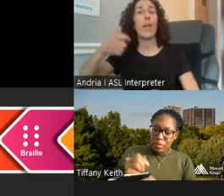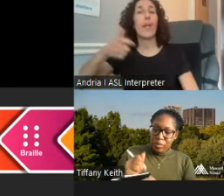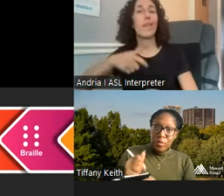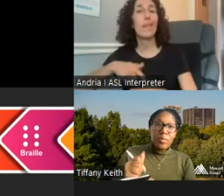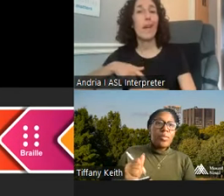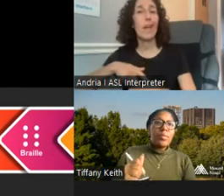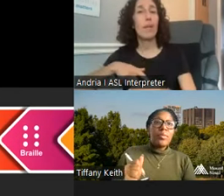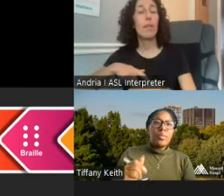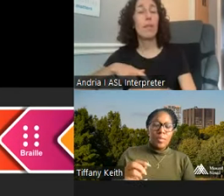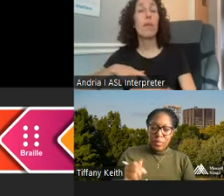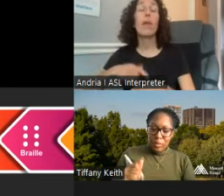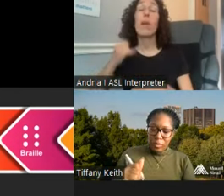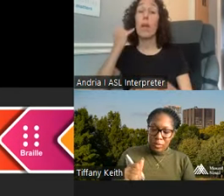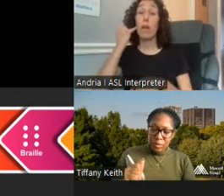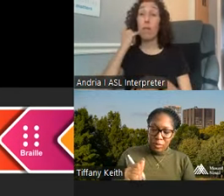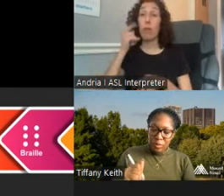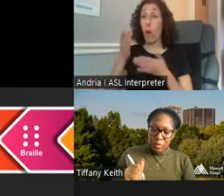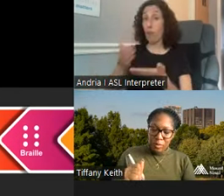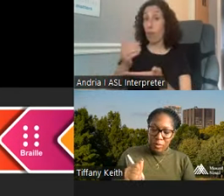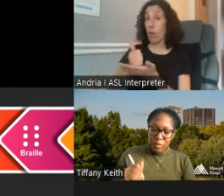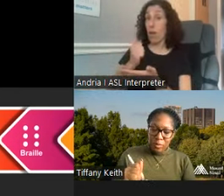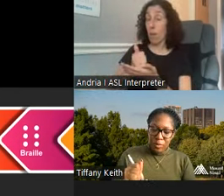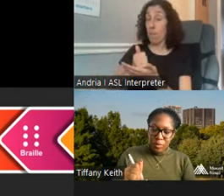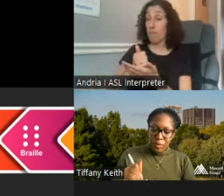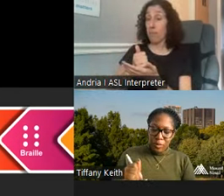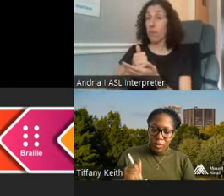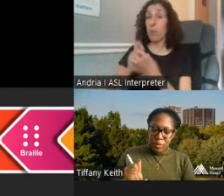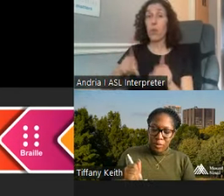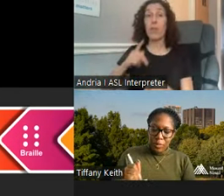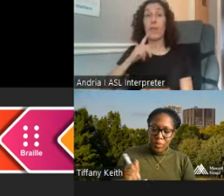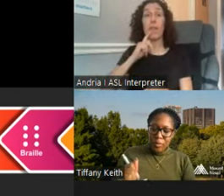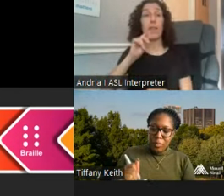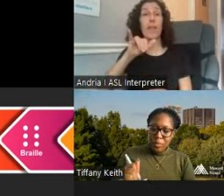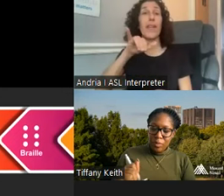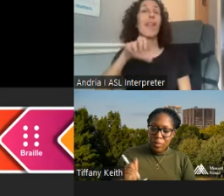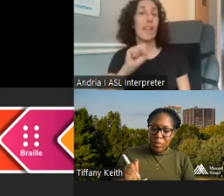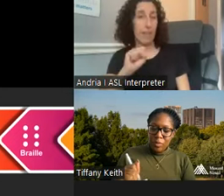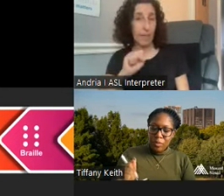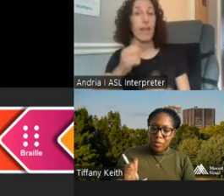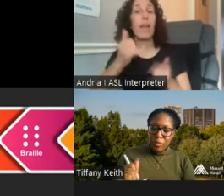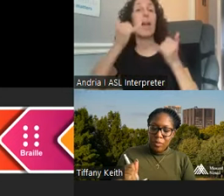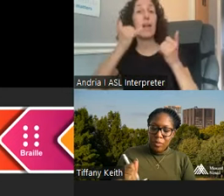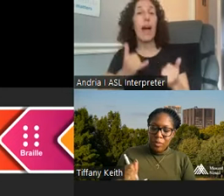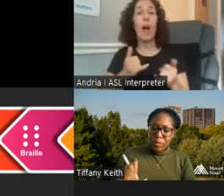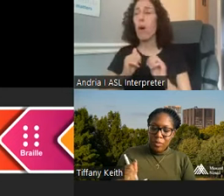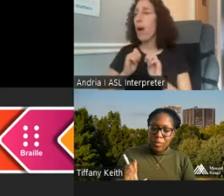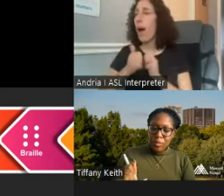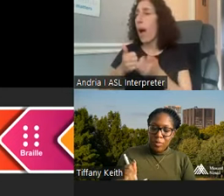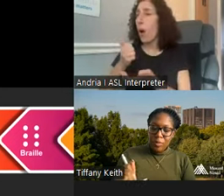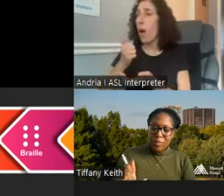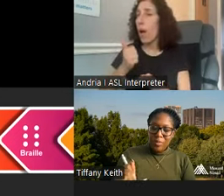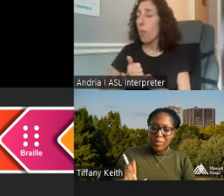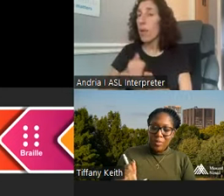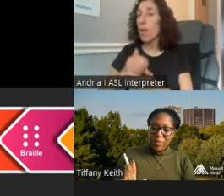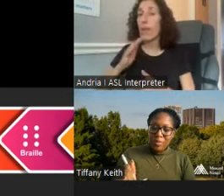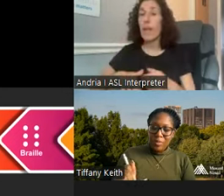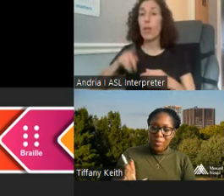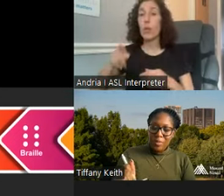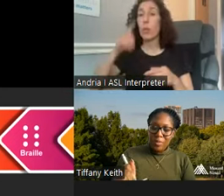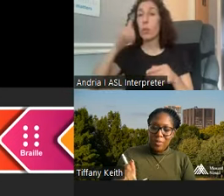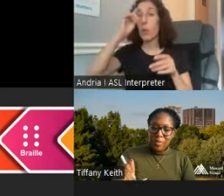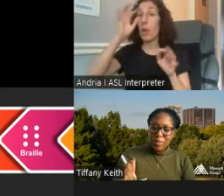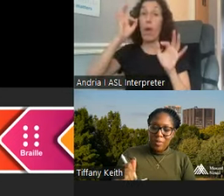next question should be, how can I help? Rather than making the assumption about what they need. I heard a